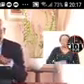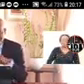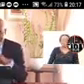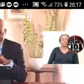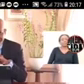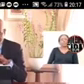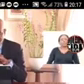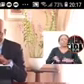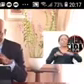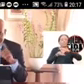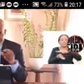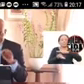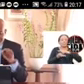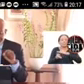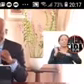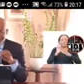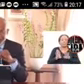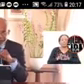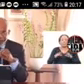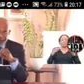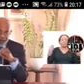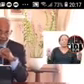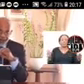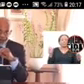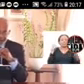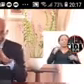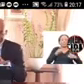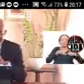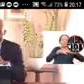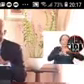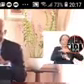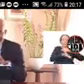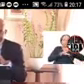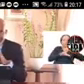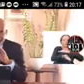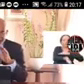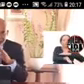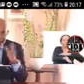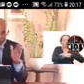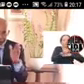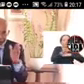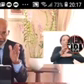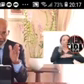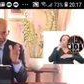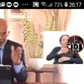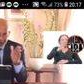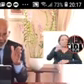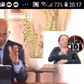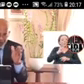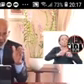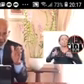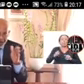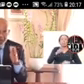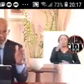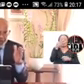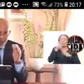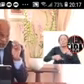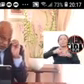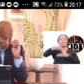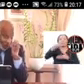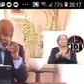allowing bakeries to open for the purpose of baking bread for Monday, but bakery depots and so on are